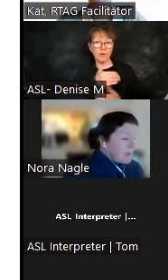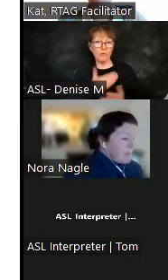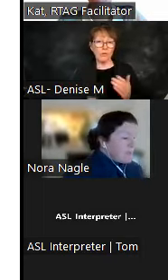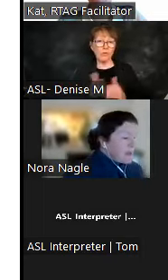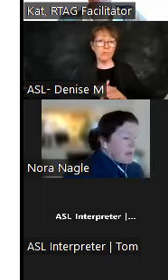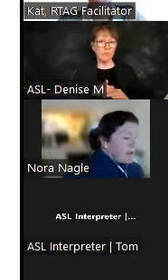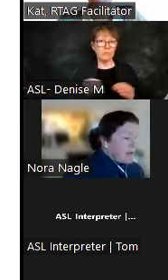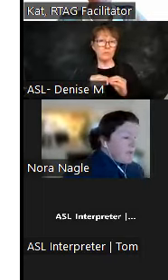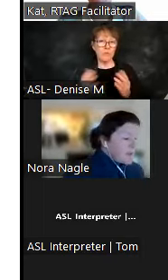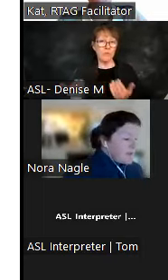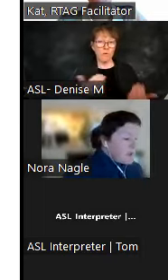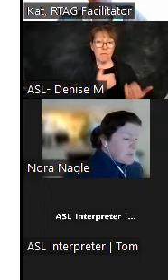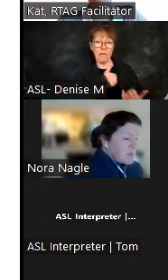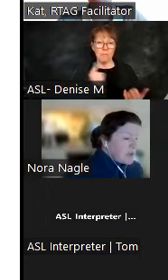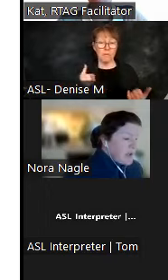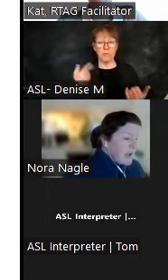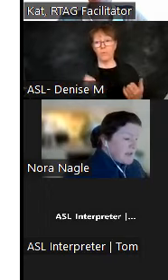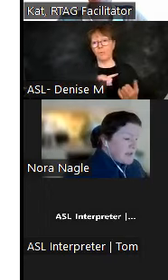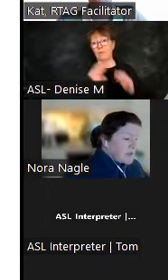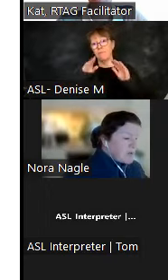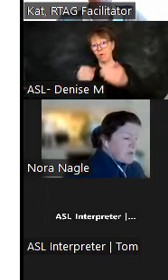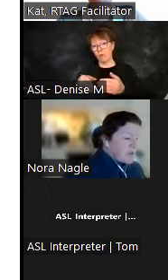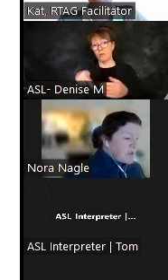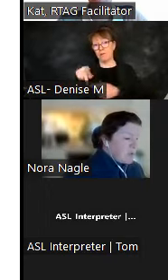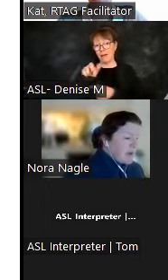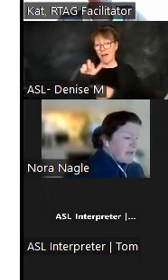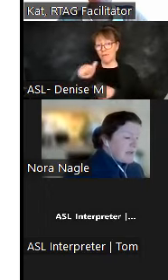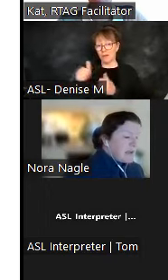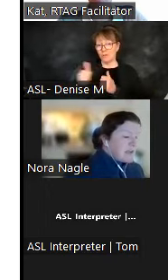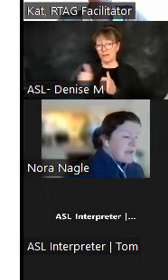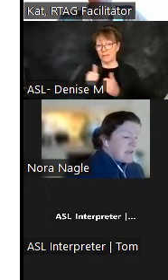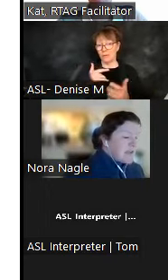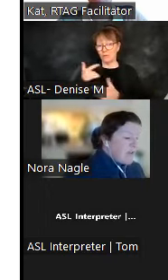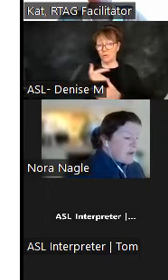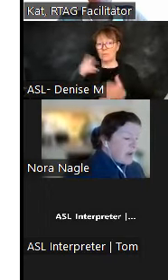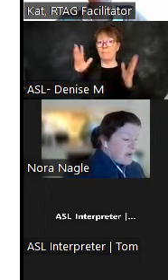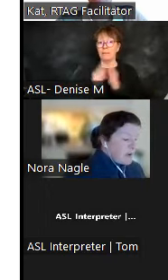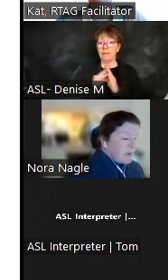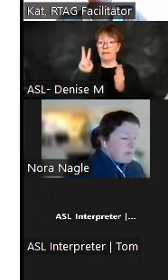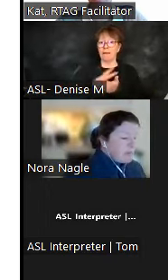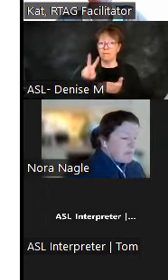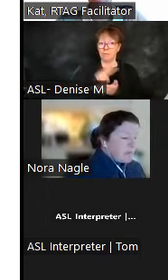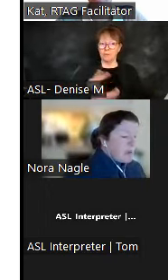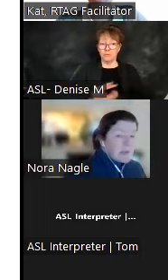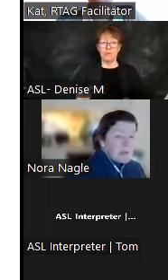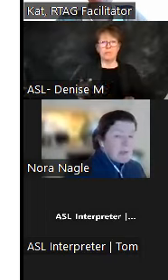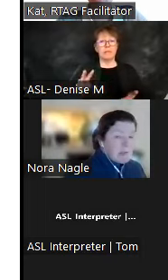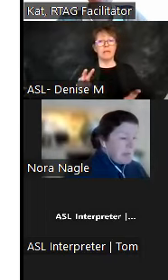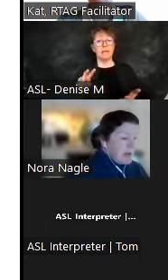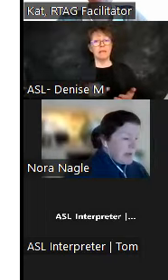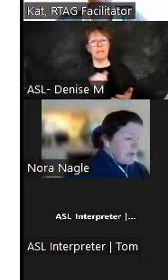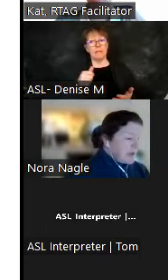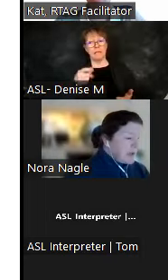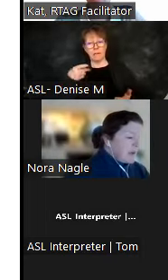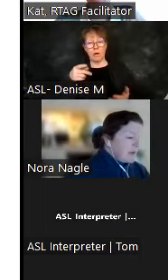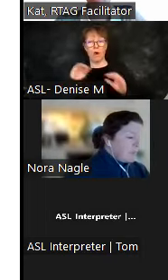weeks. The Office of Transportation Access, which oversees the ride, attends every other ride subcommittee